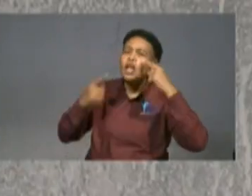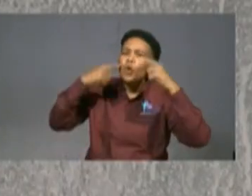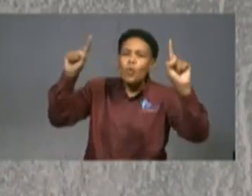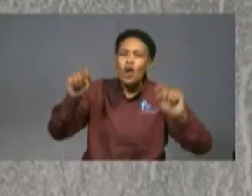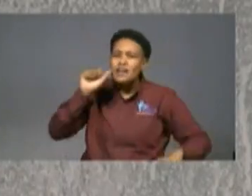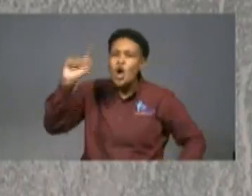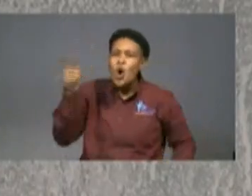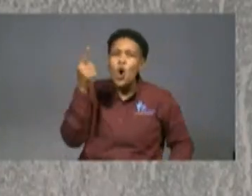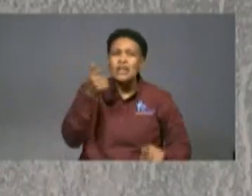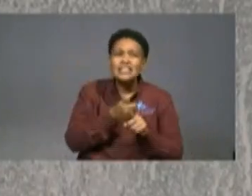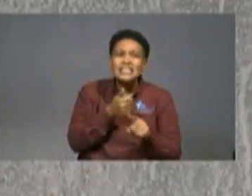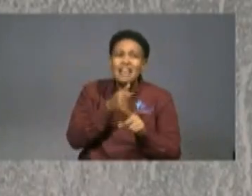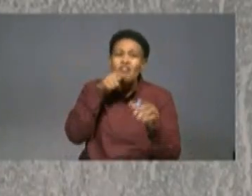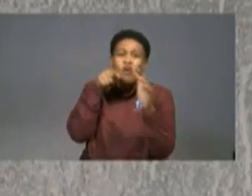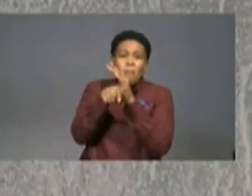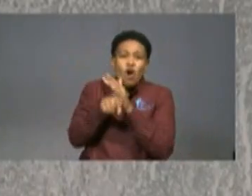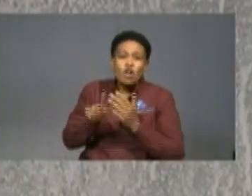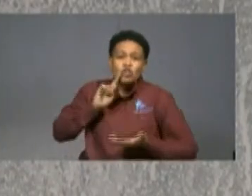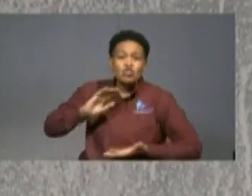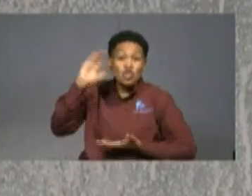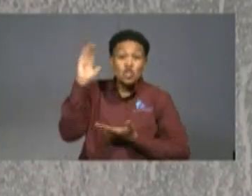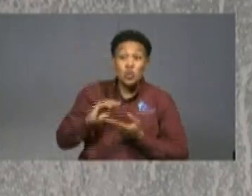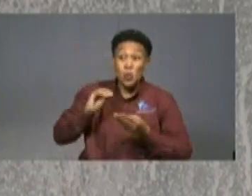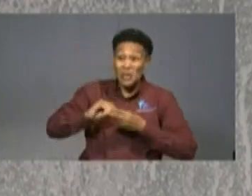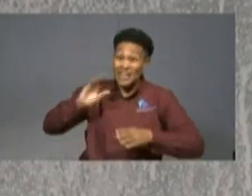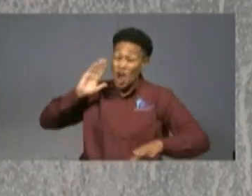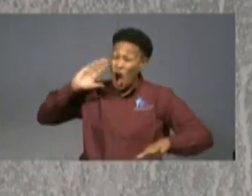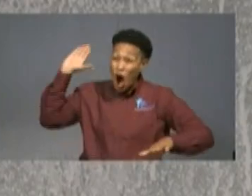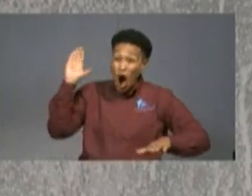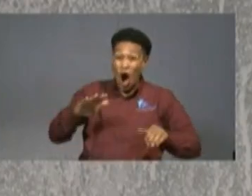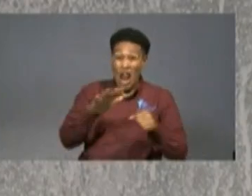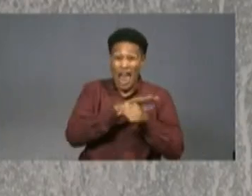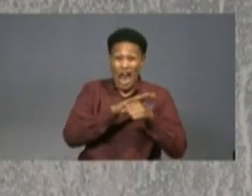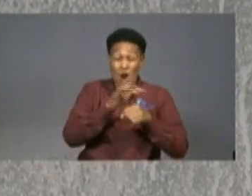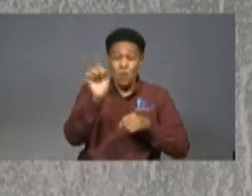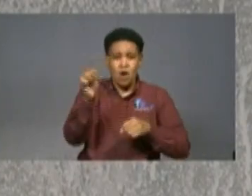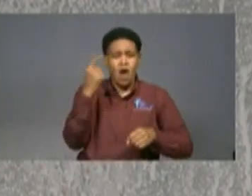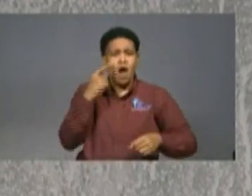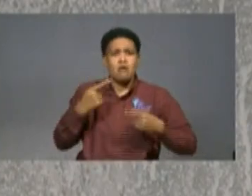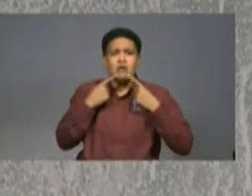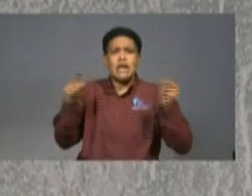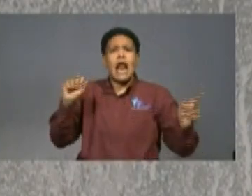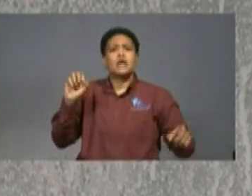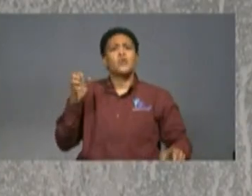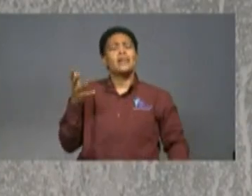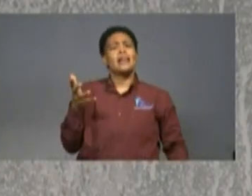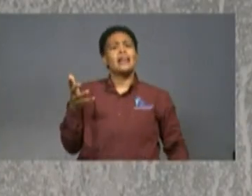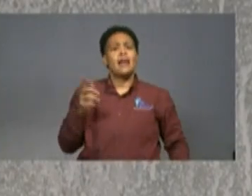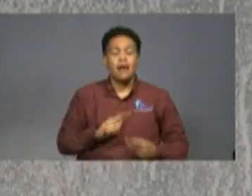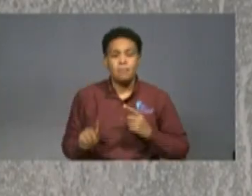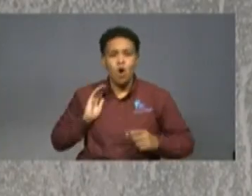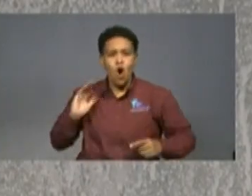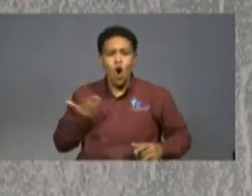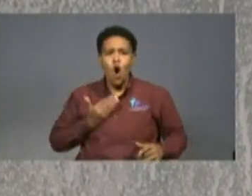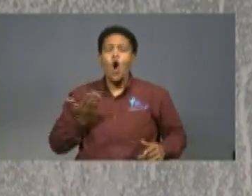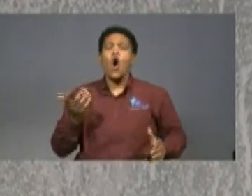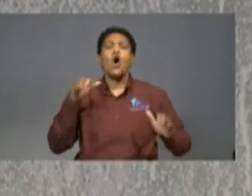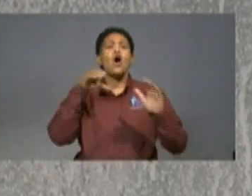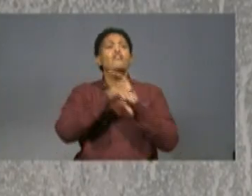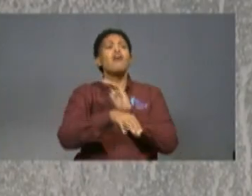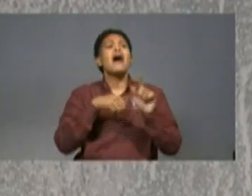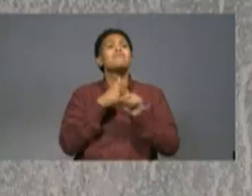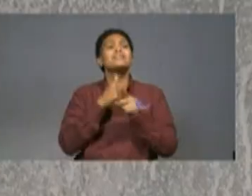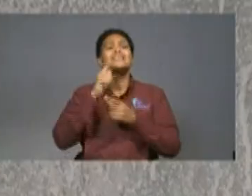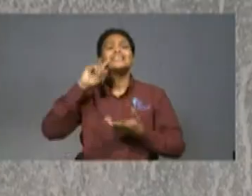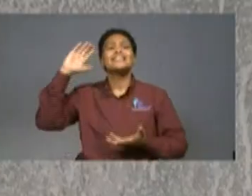Not only have murders gone down in every area where they have been declared, but our crimes are